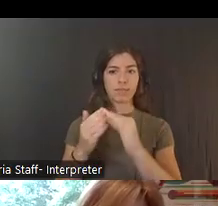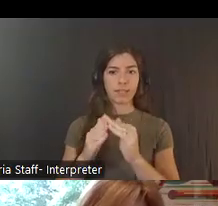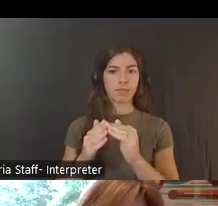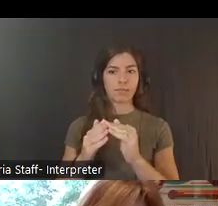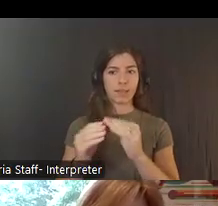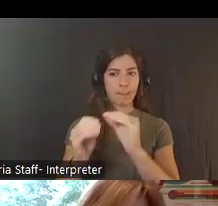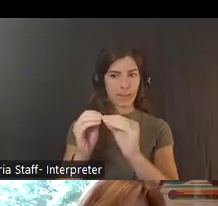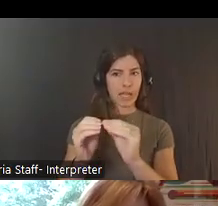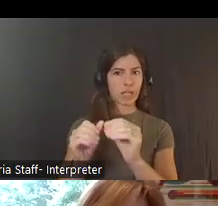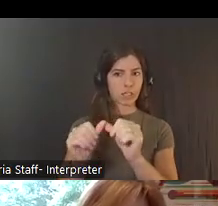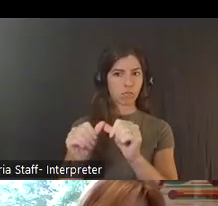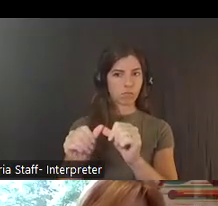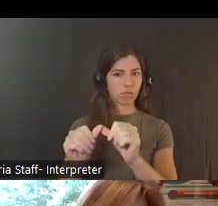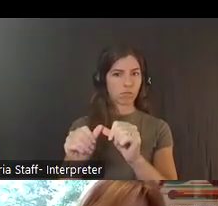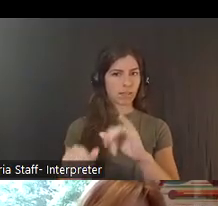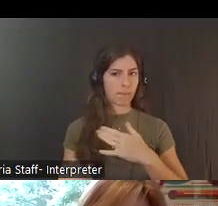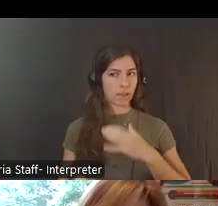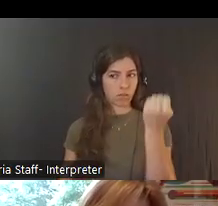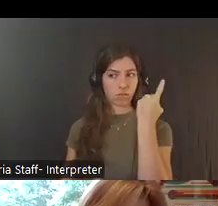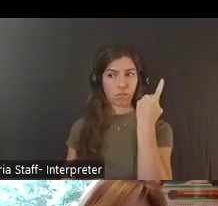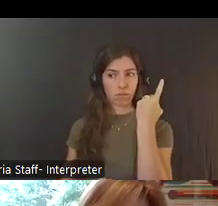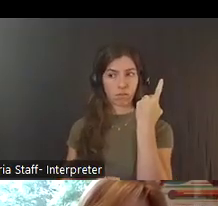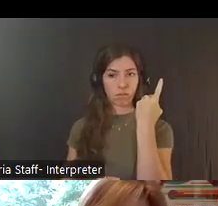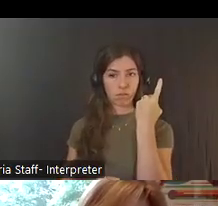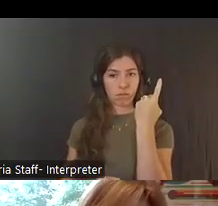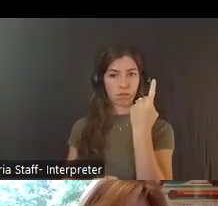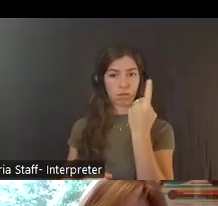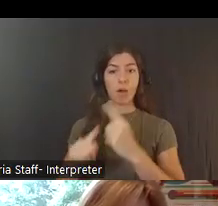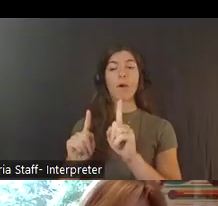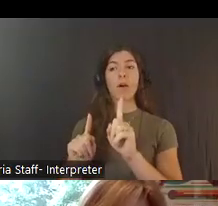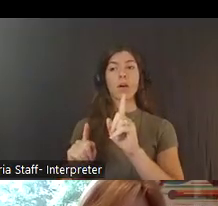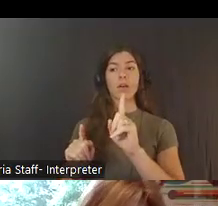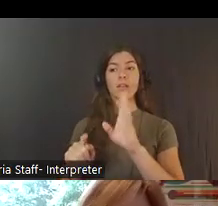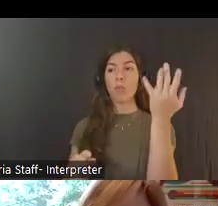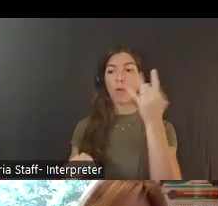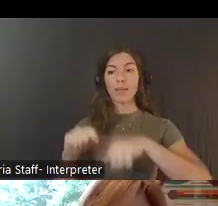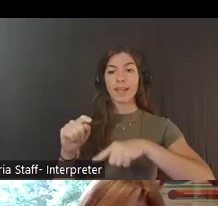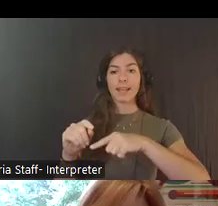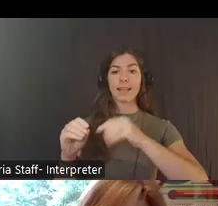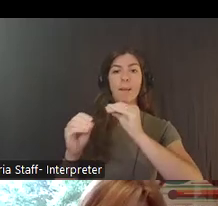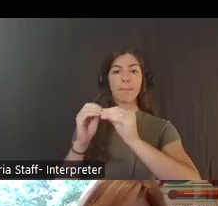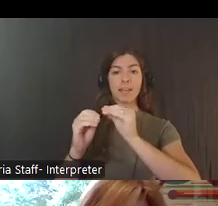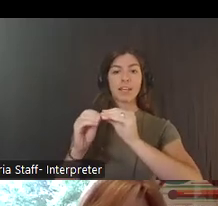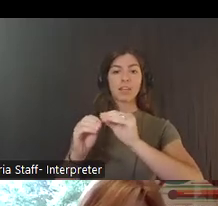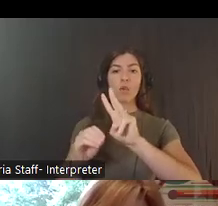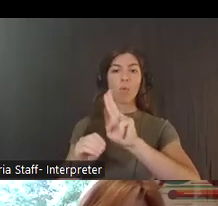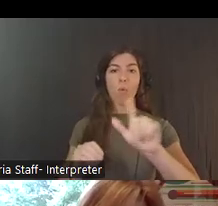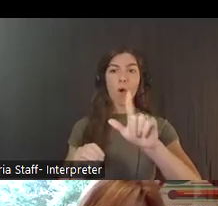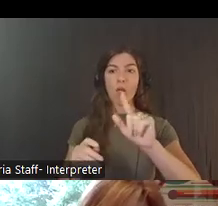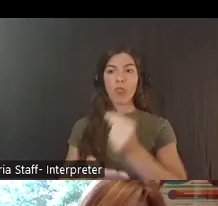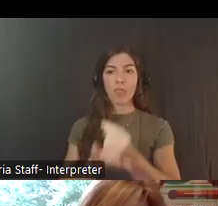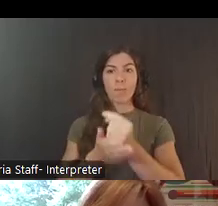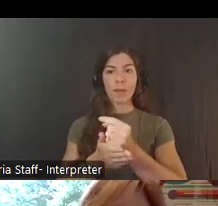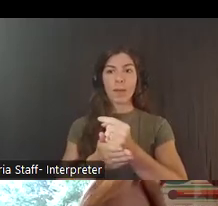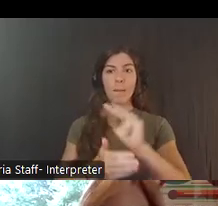maintain them, is my understanding. No, but that's like why we can't maintain the wall therapy murals, for example, because they're on